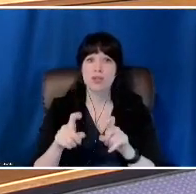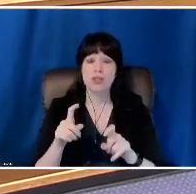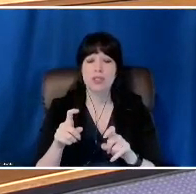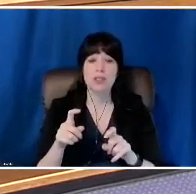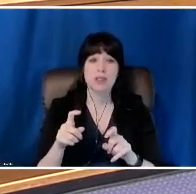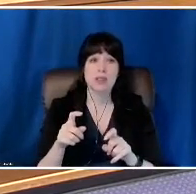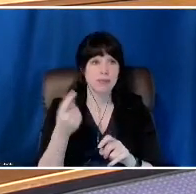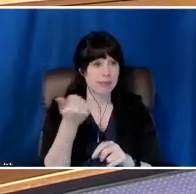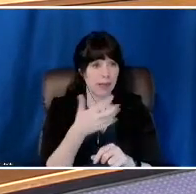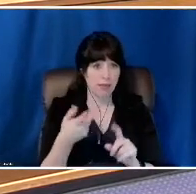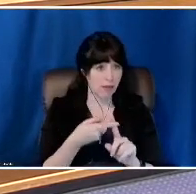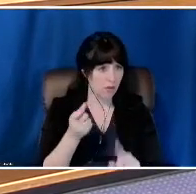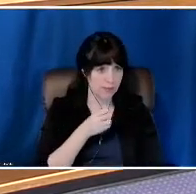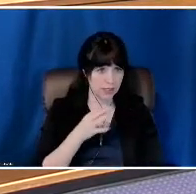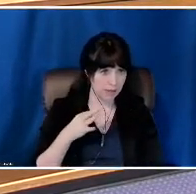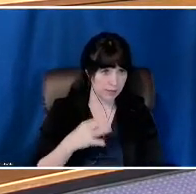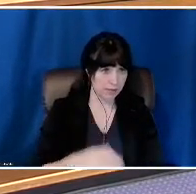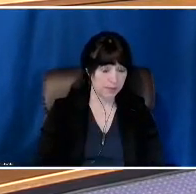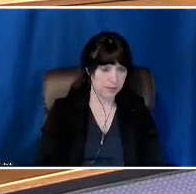staff?